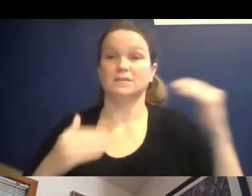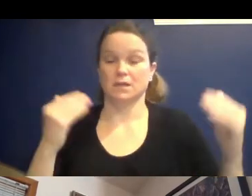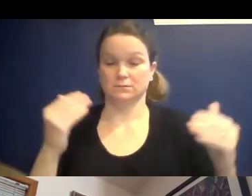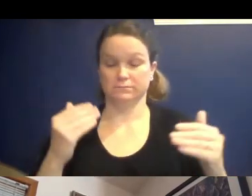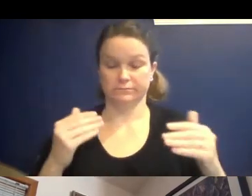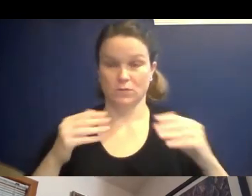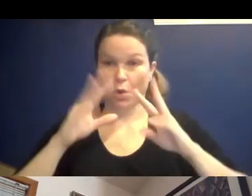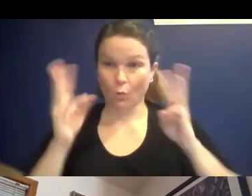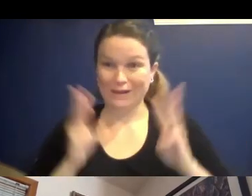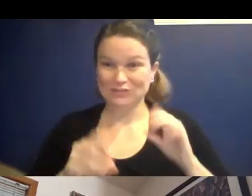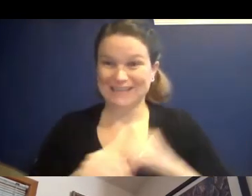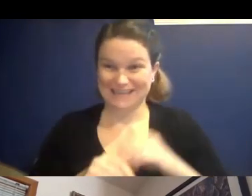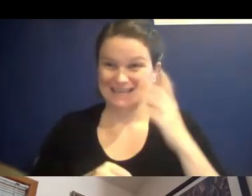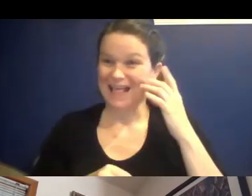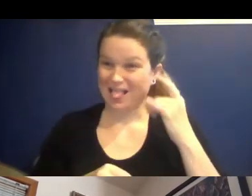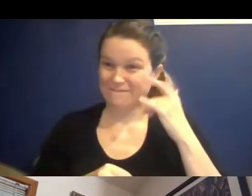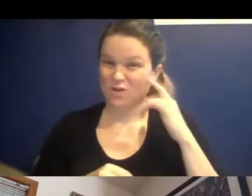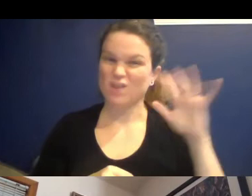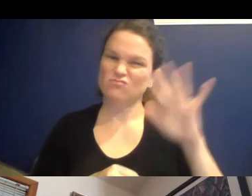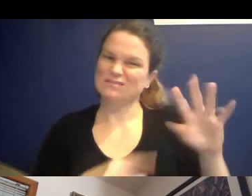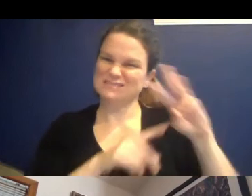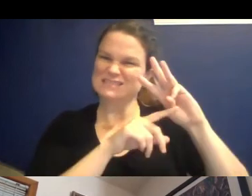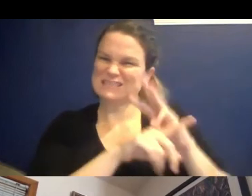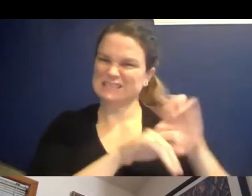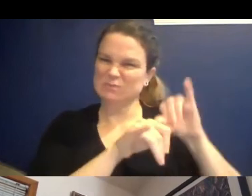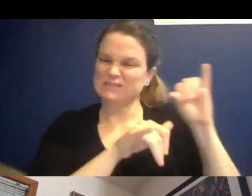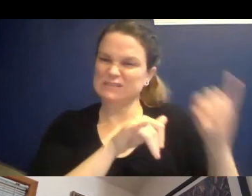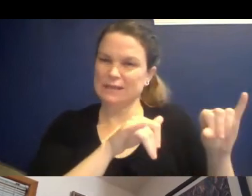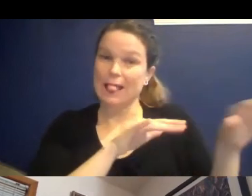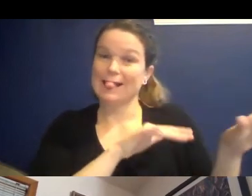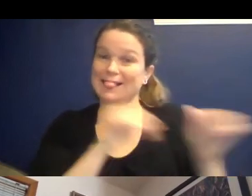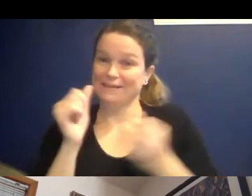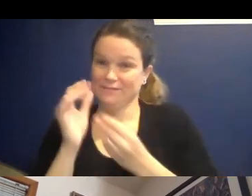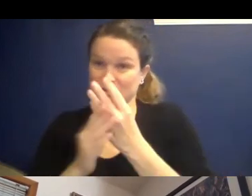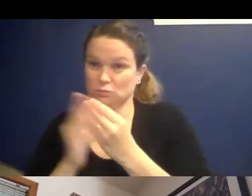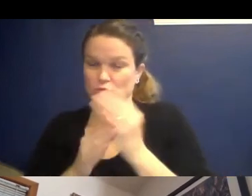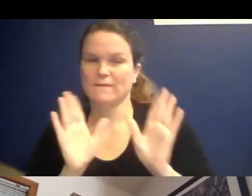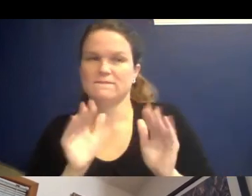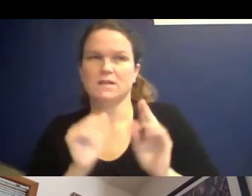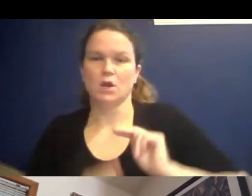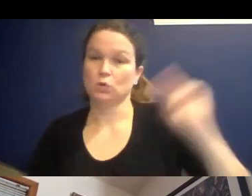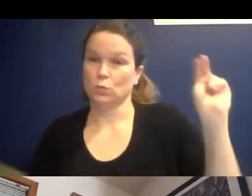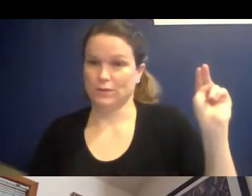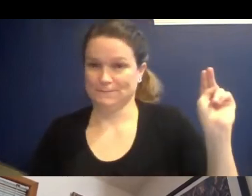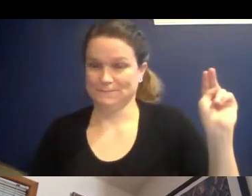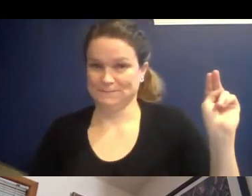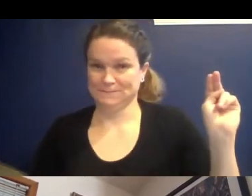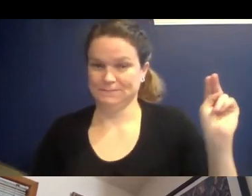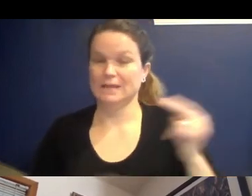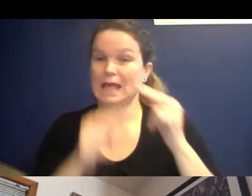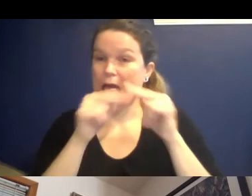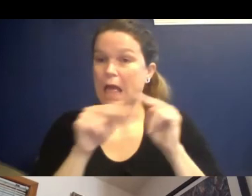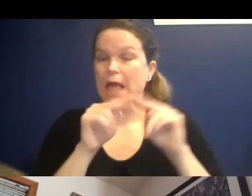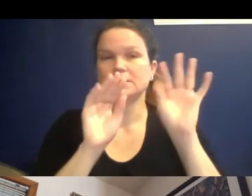in California, they spent about 6 months there. They leave in the spring and fly north. They lay eggs in